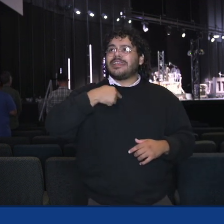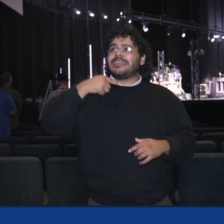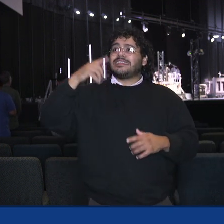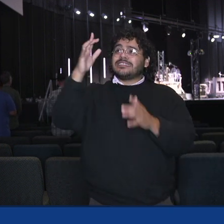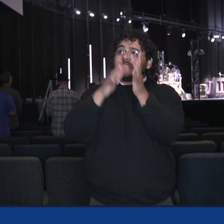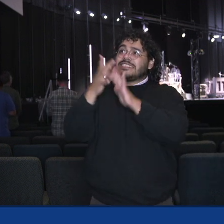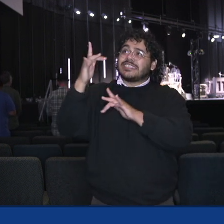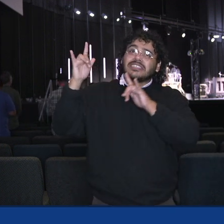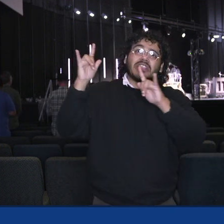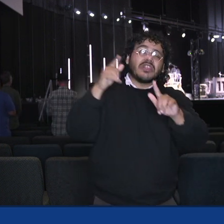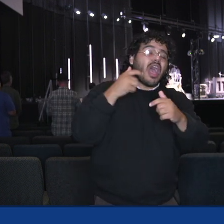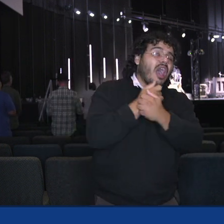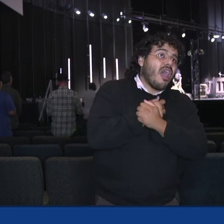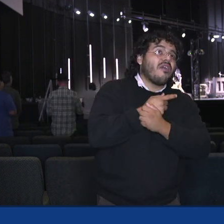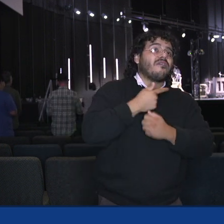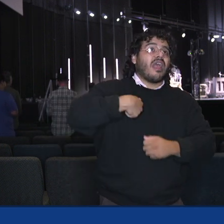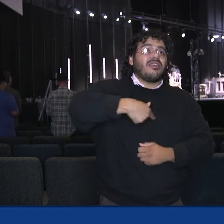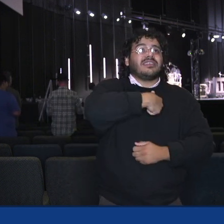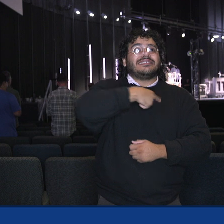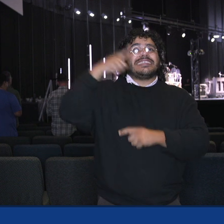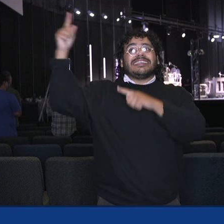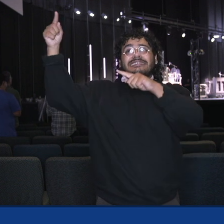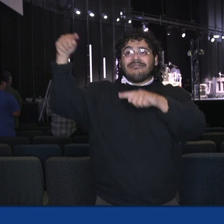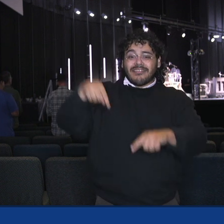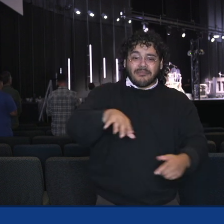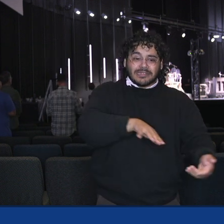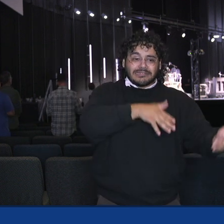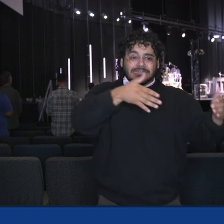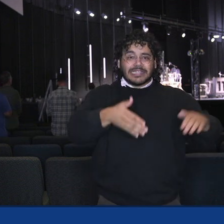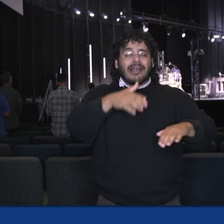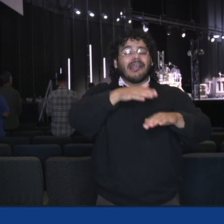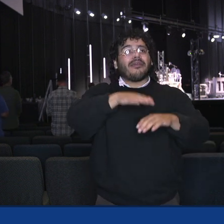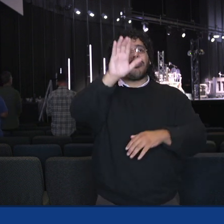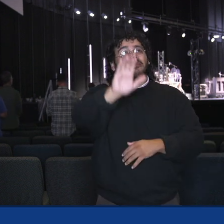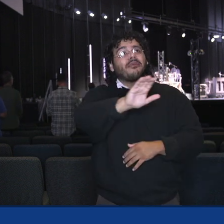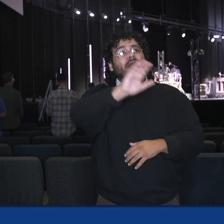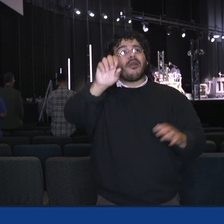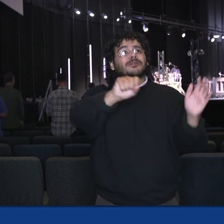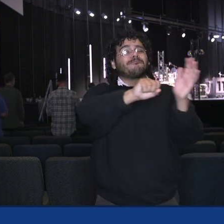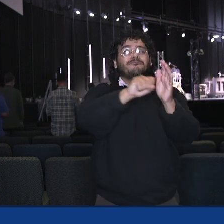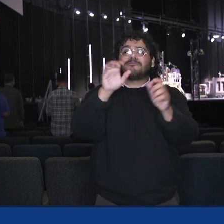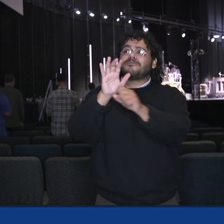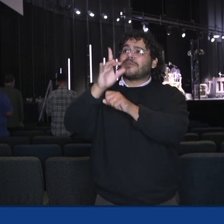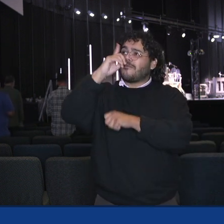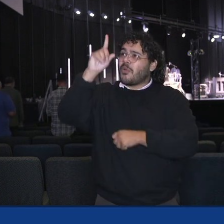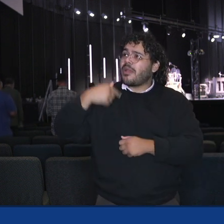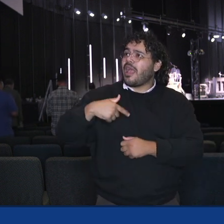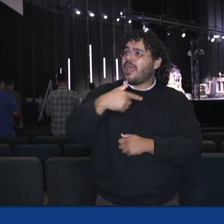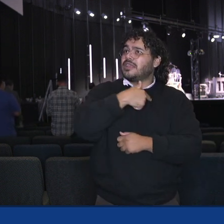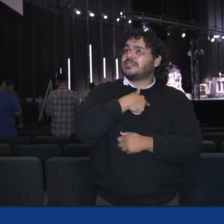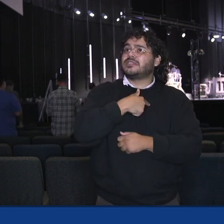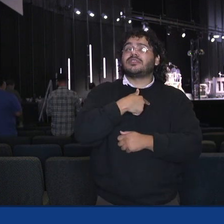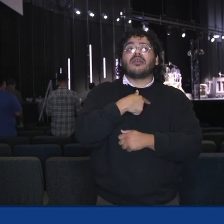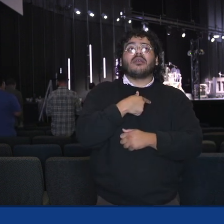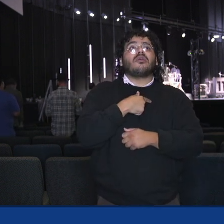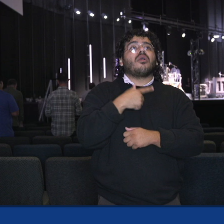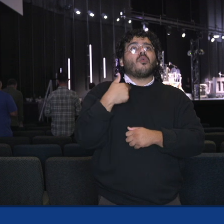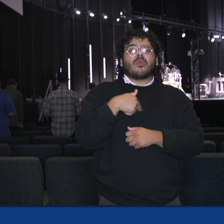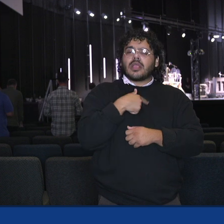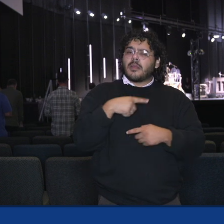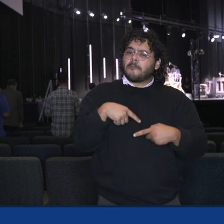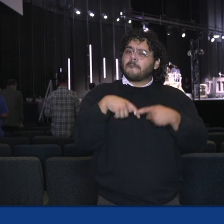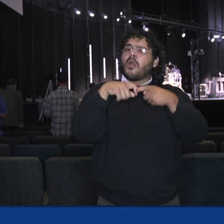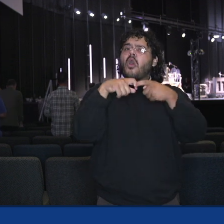cross for you and me. I just want to give you the opportunity to just, during this pause, take the moment, close your